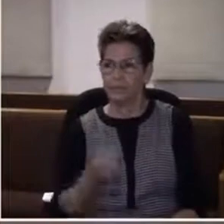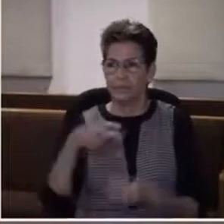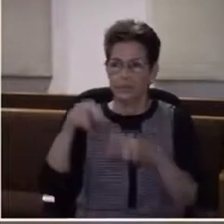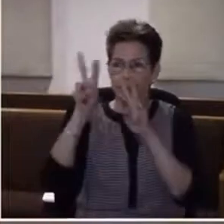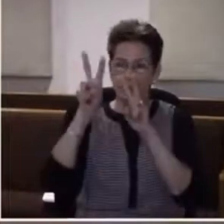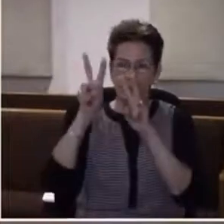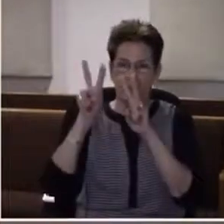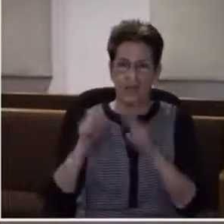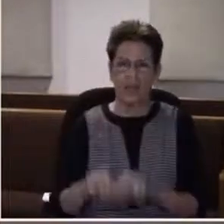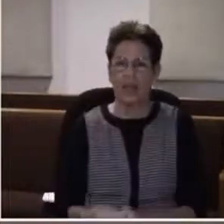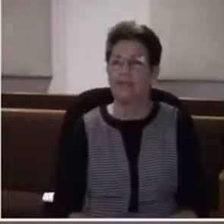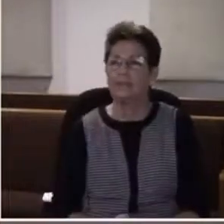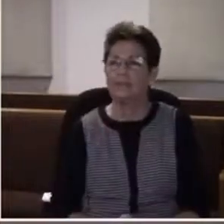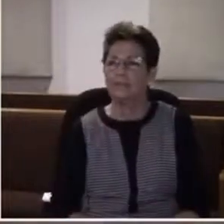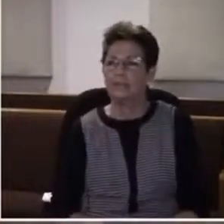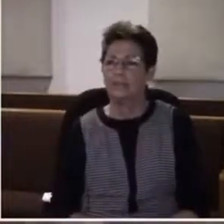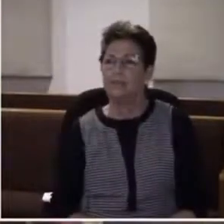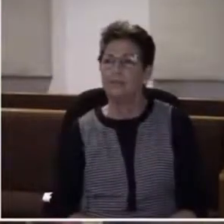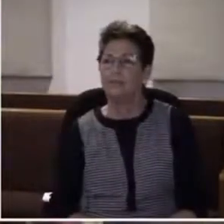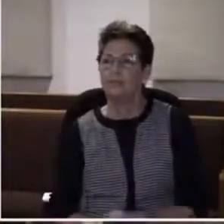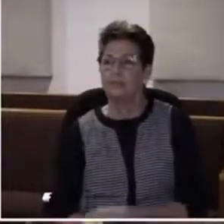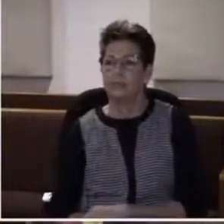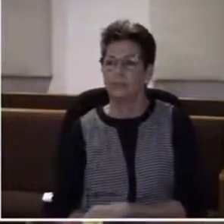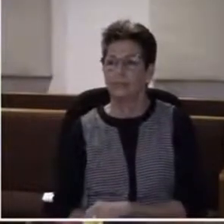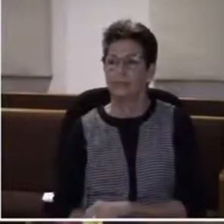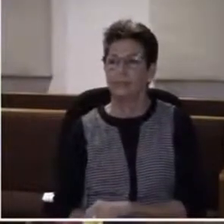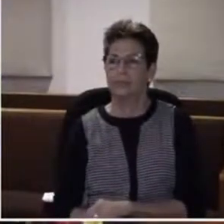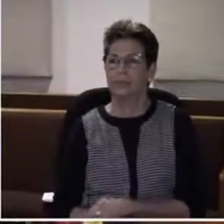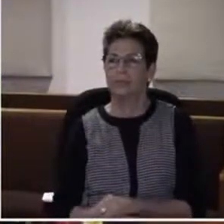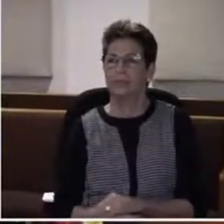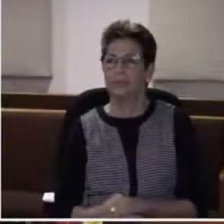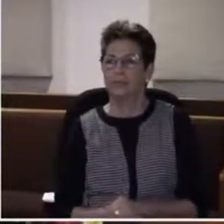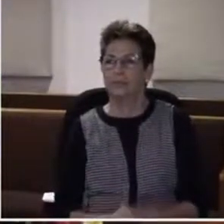She would also tell you that the stink of your life,